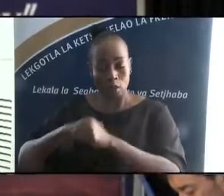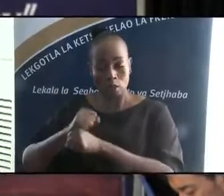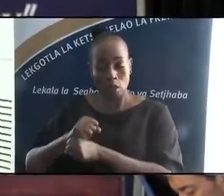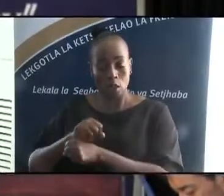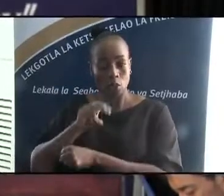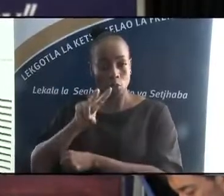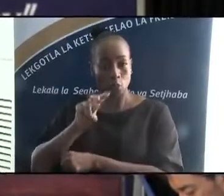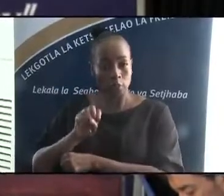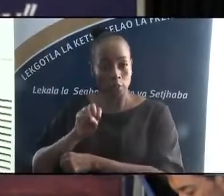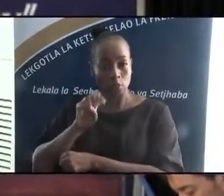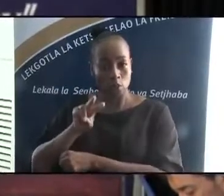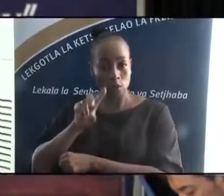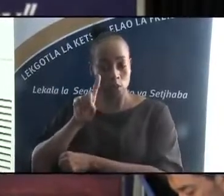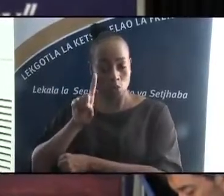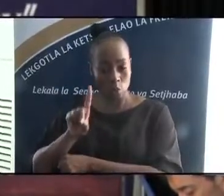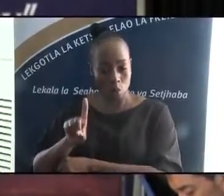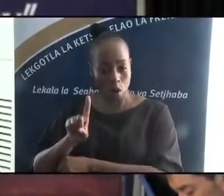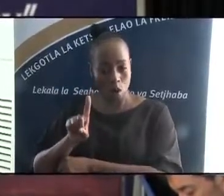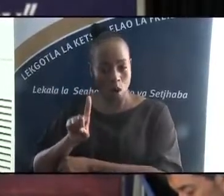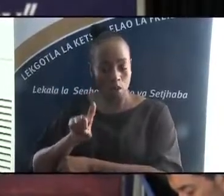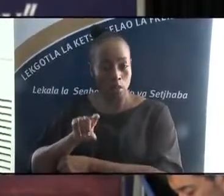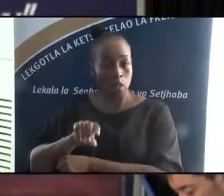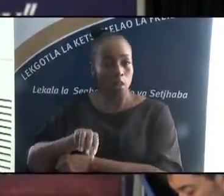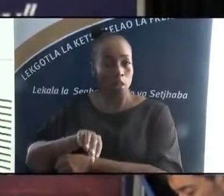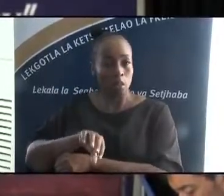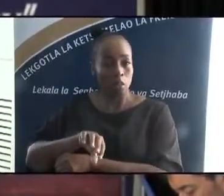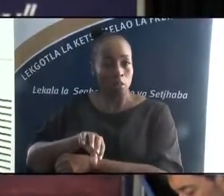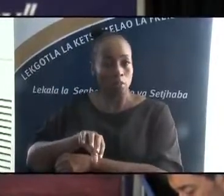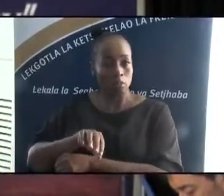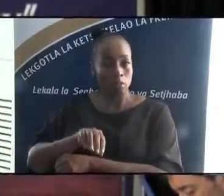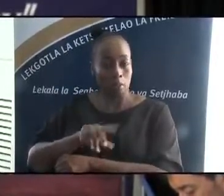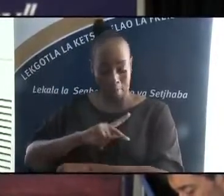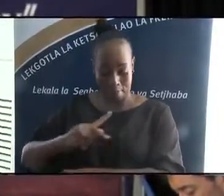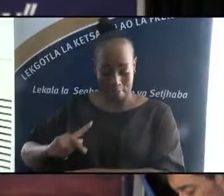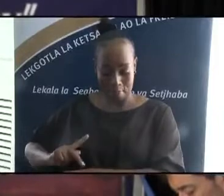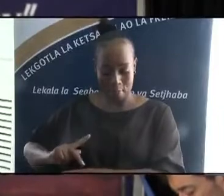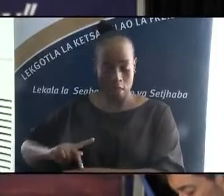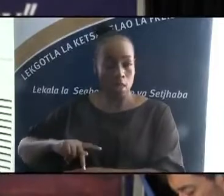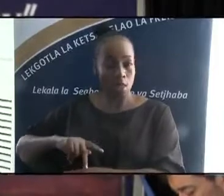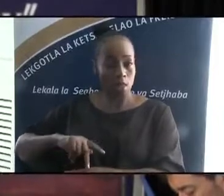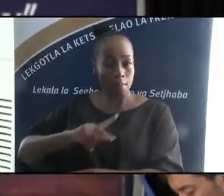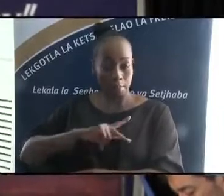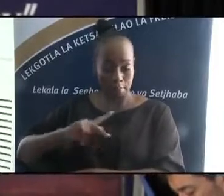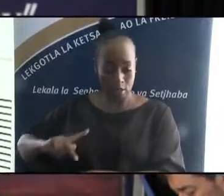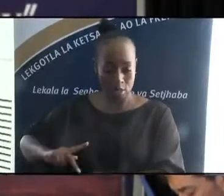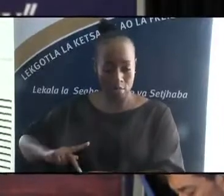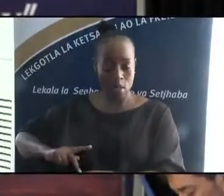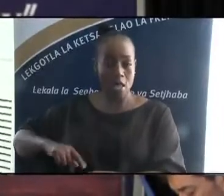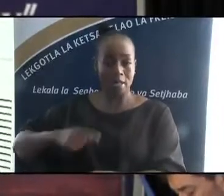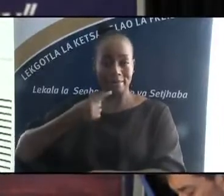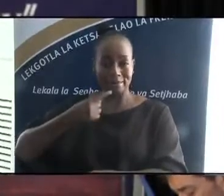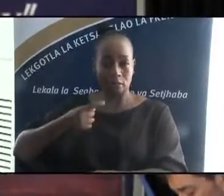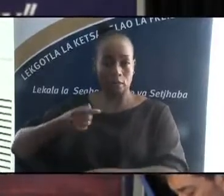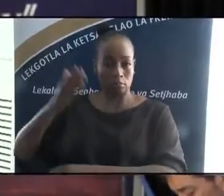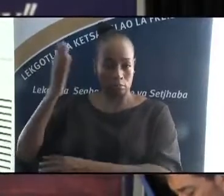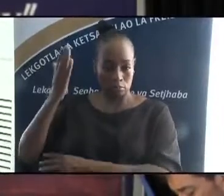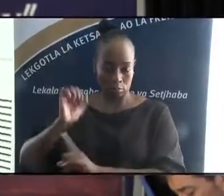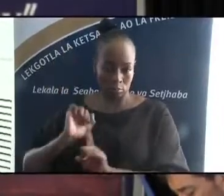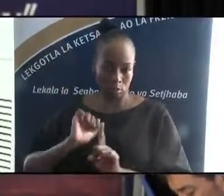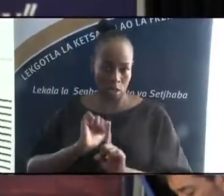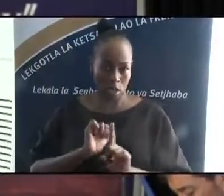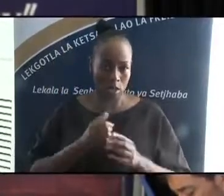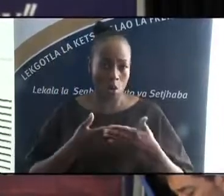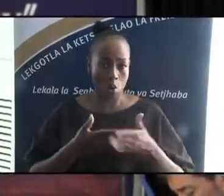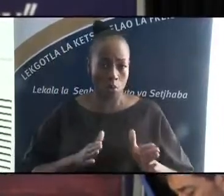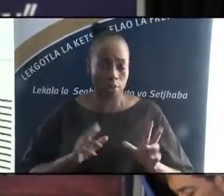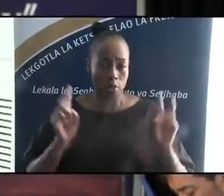2021 State of the Province Address, our Honourable Premier, Mantombela, outlined the following, and I quote, open quote, "We